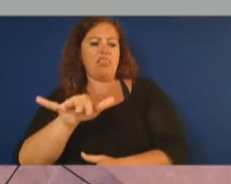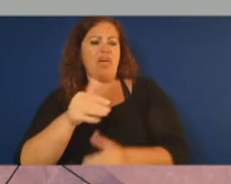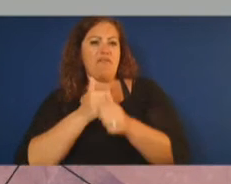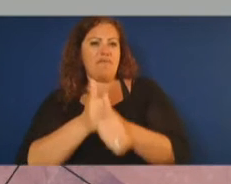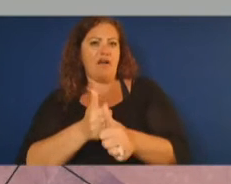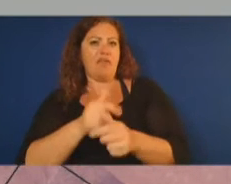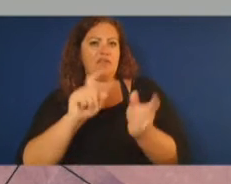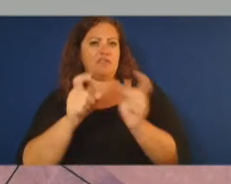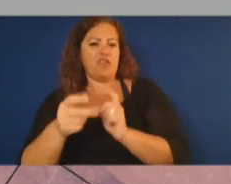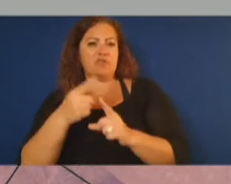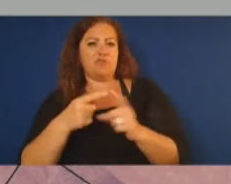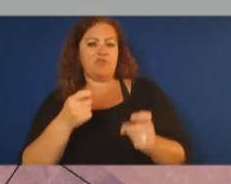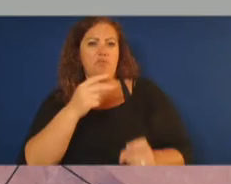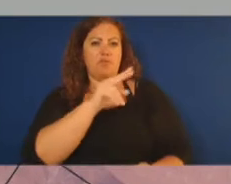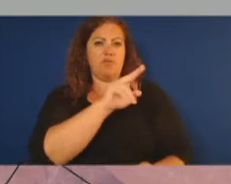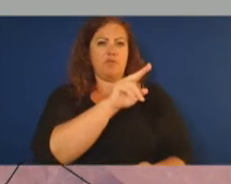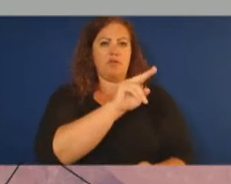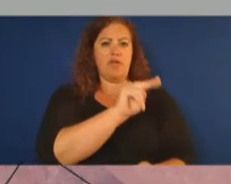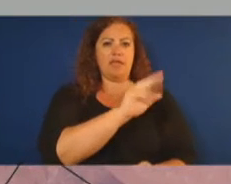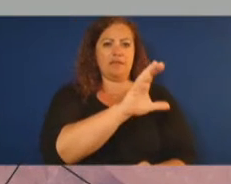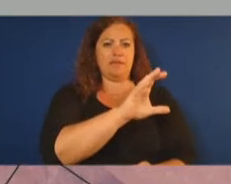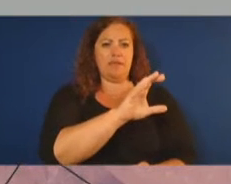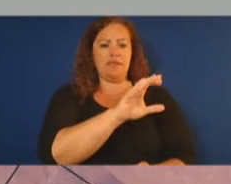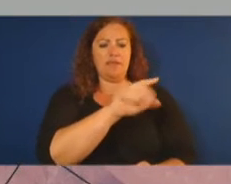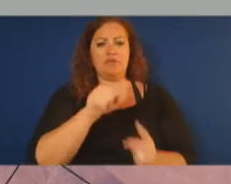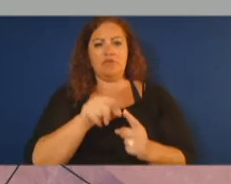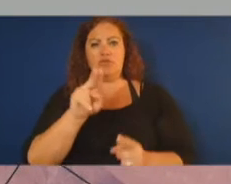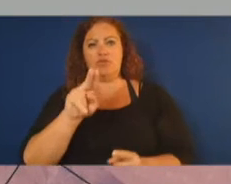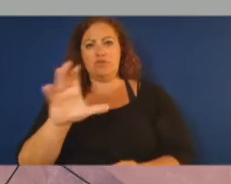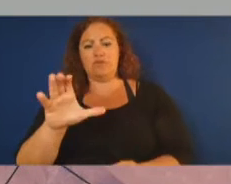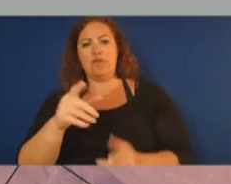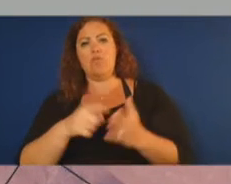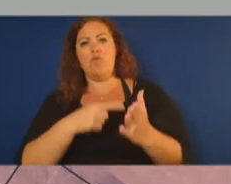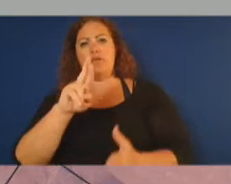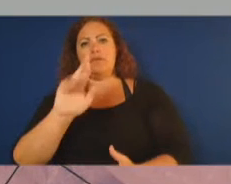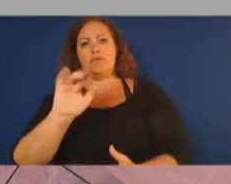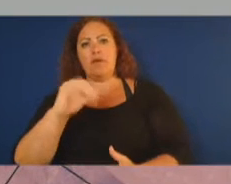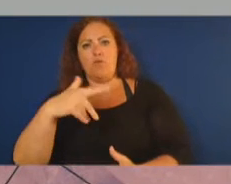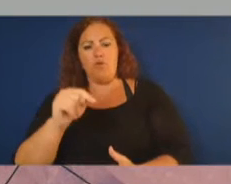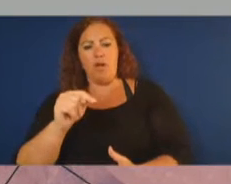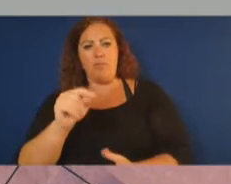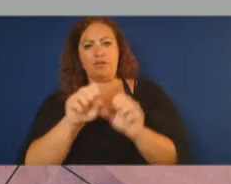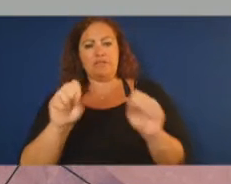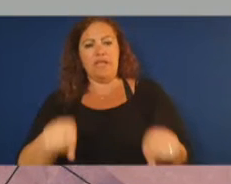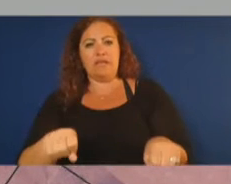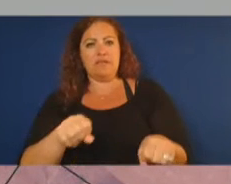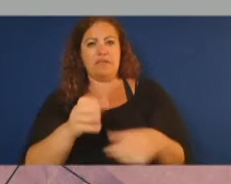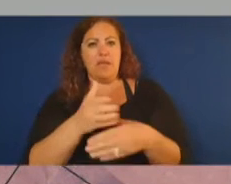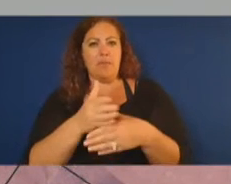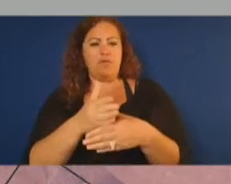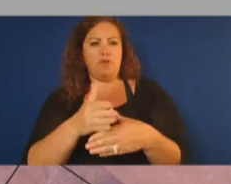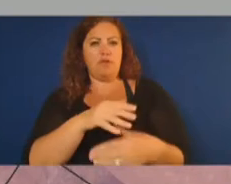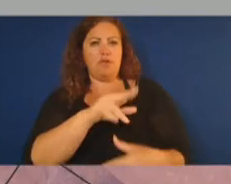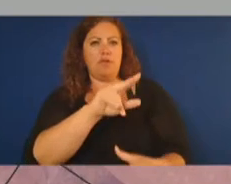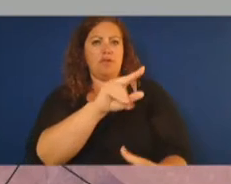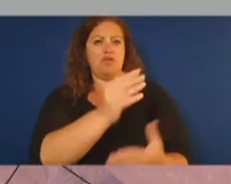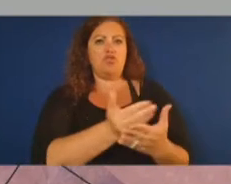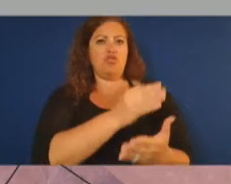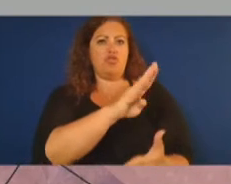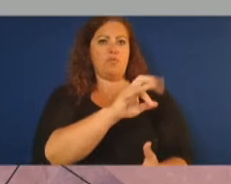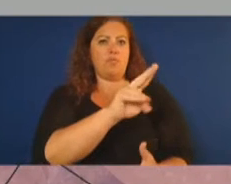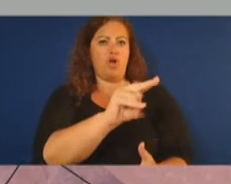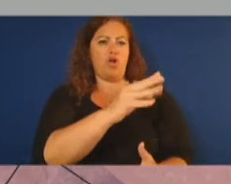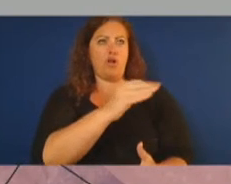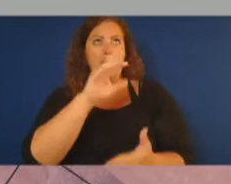from NC to UC once the uh Rampart station uh which is uh just the one between New Burn station and I believe